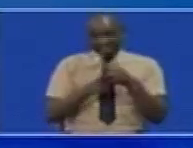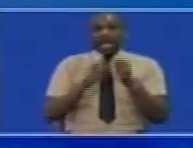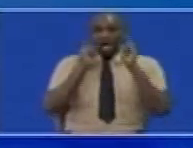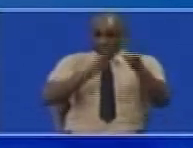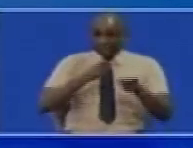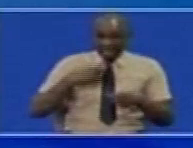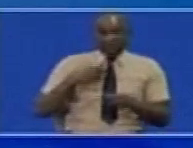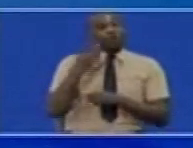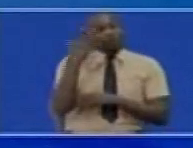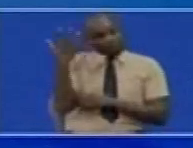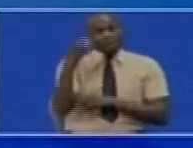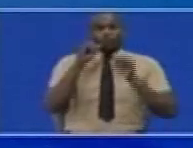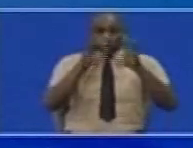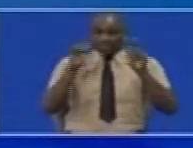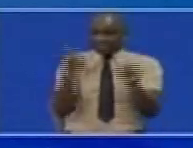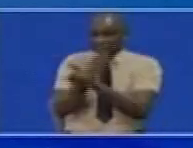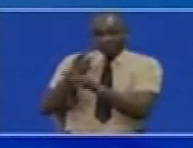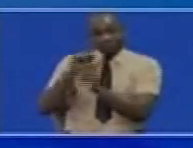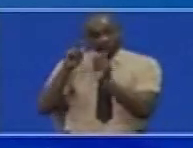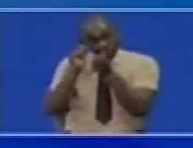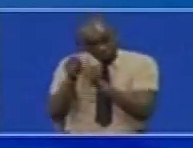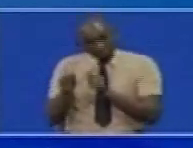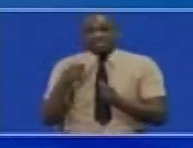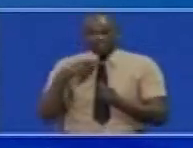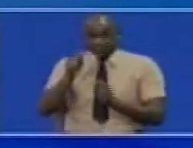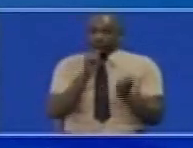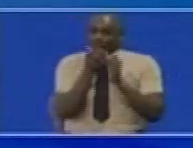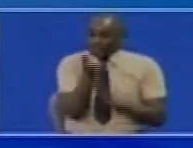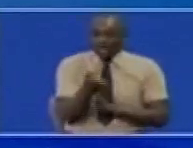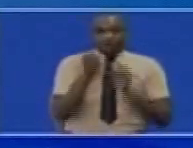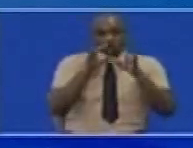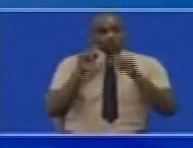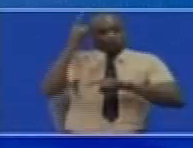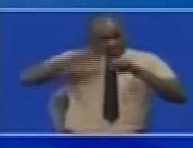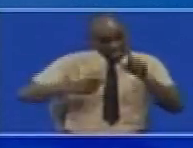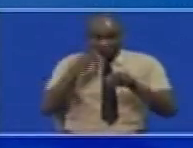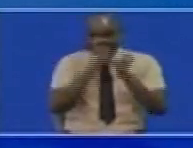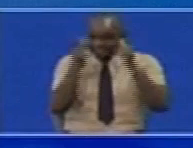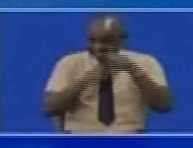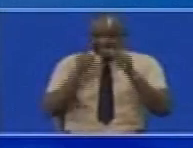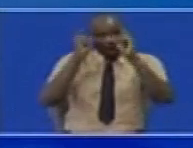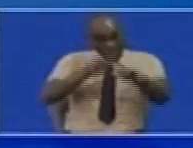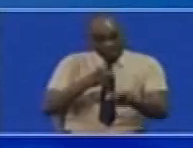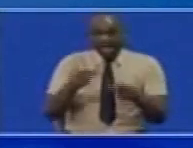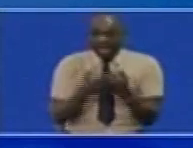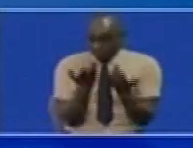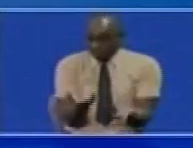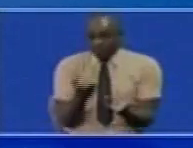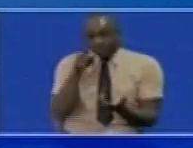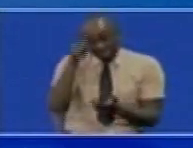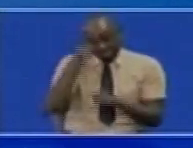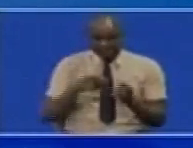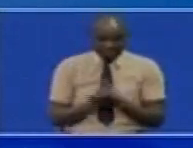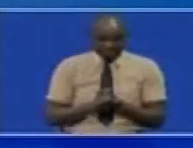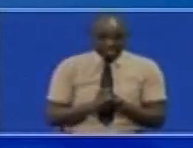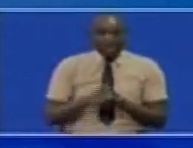five coaches from different sporting fields battle for the 2016 Coach of the Year Award when the annual awards are held later this year.